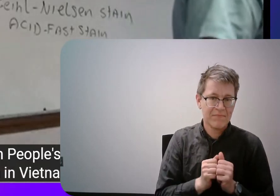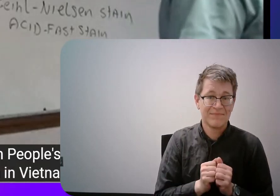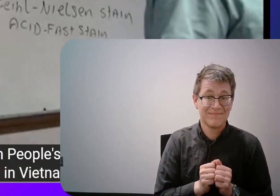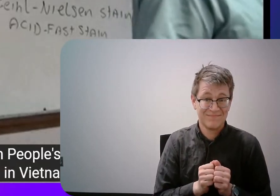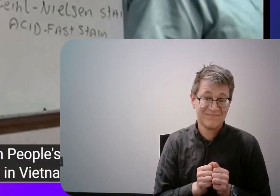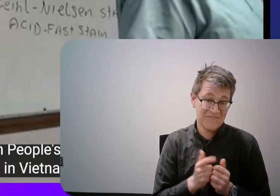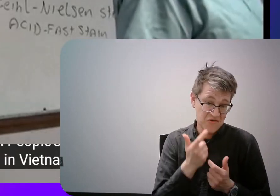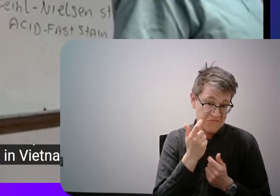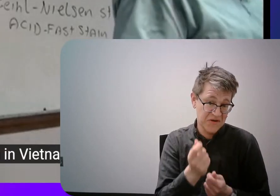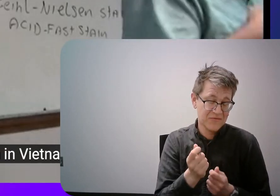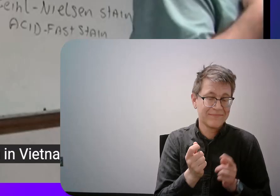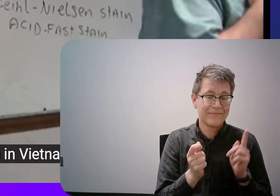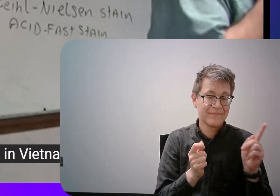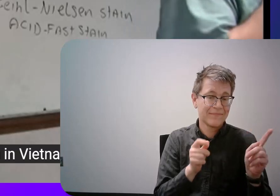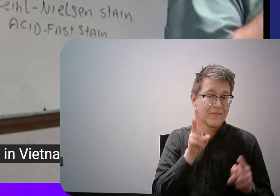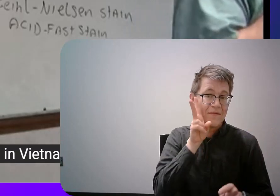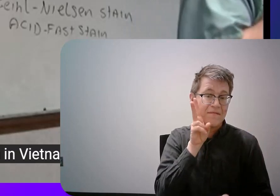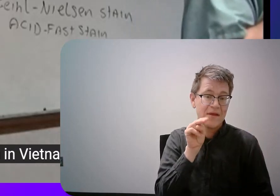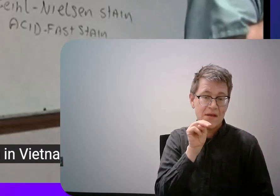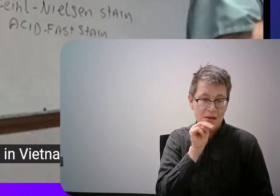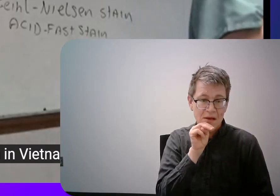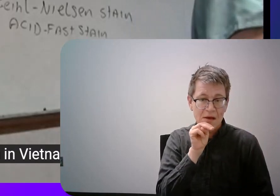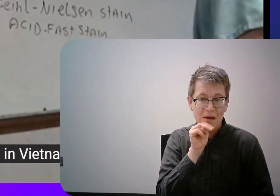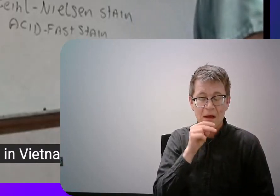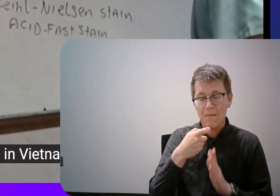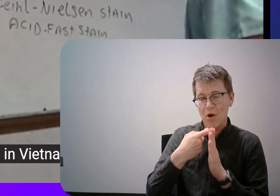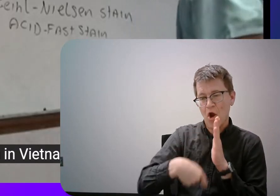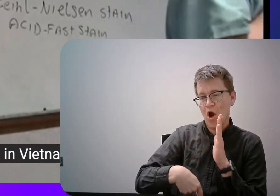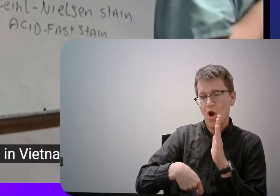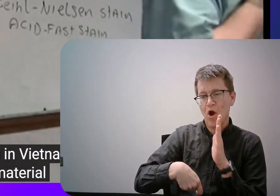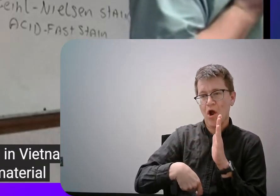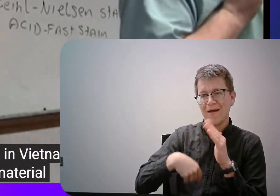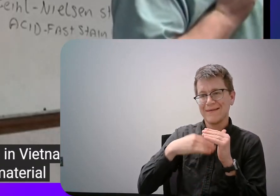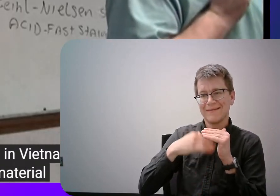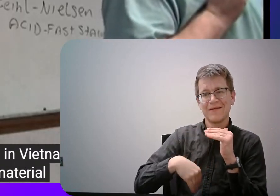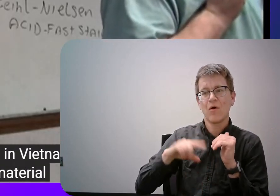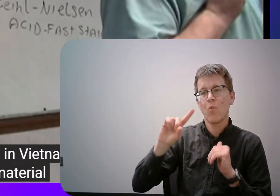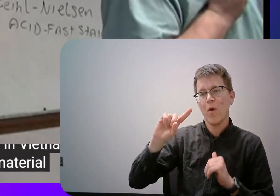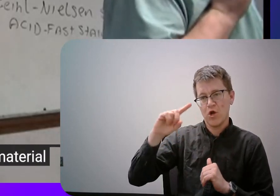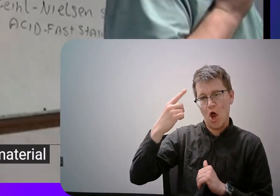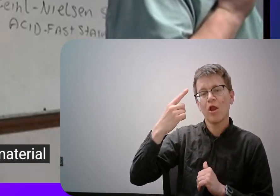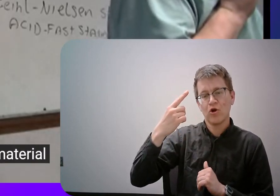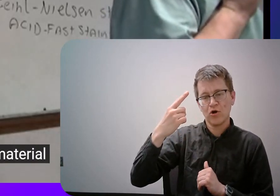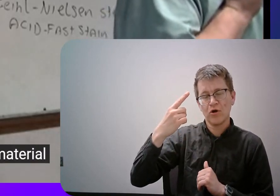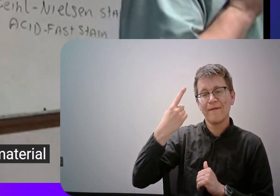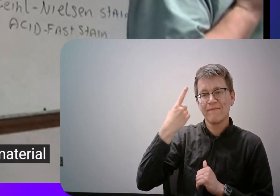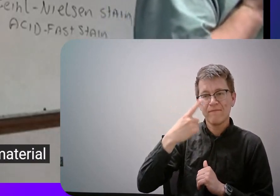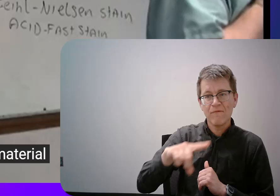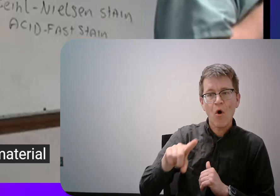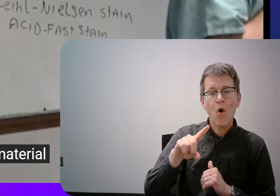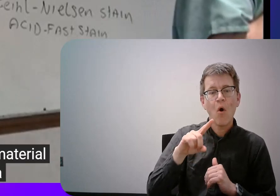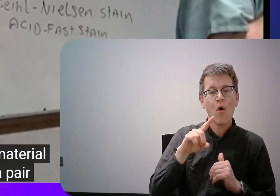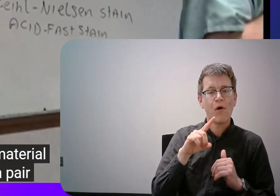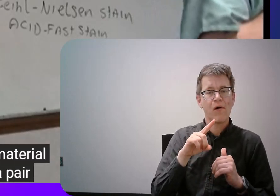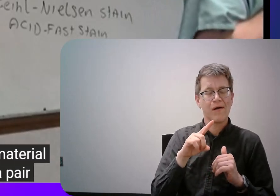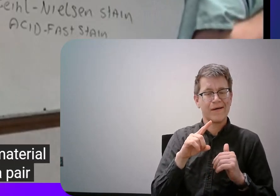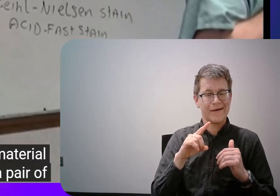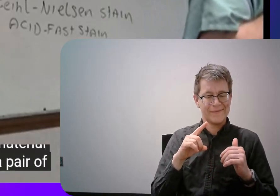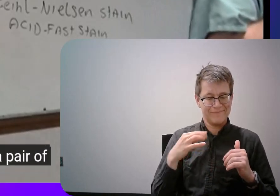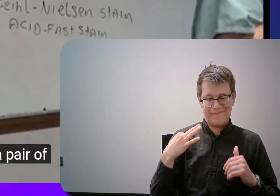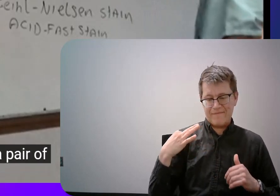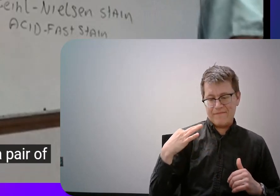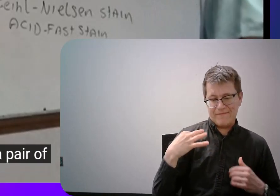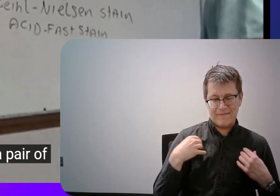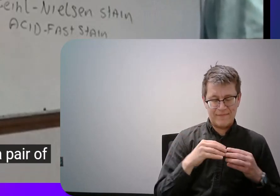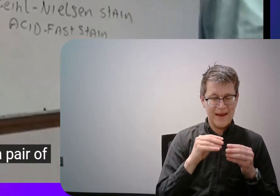Vietnam, it costs less than $1, material and labor included, to make a pair